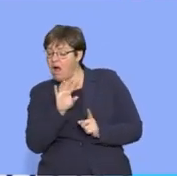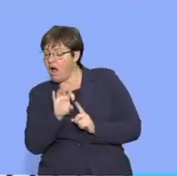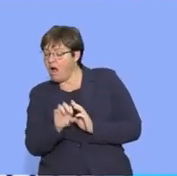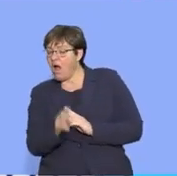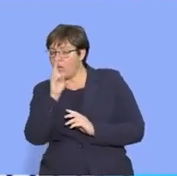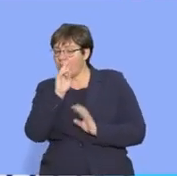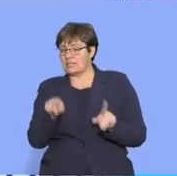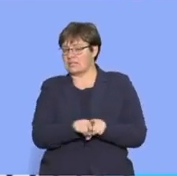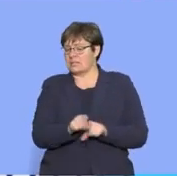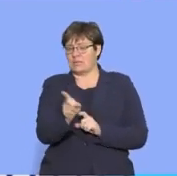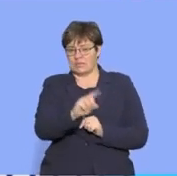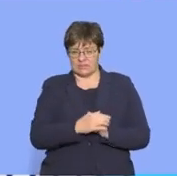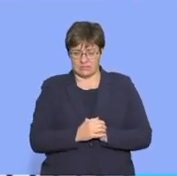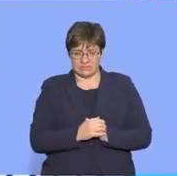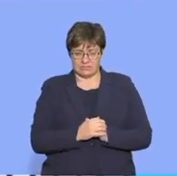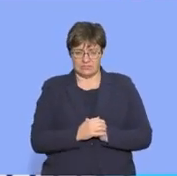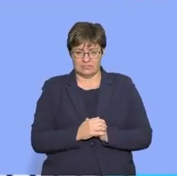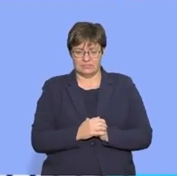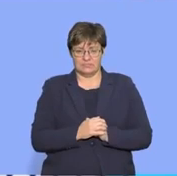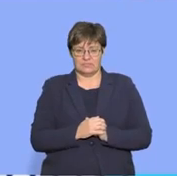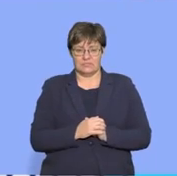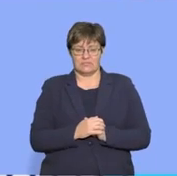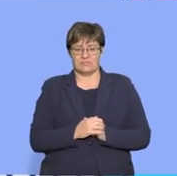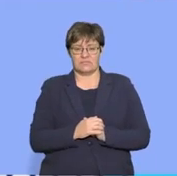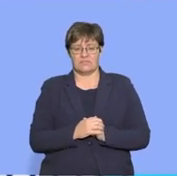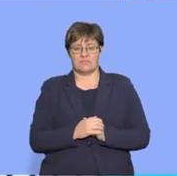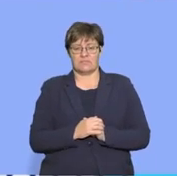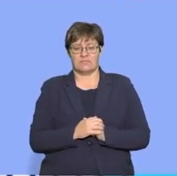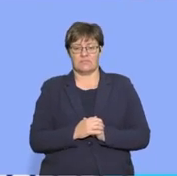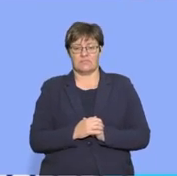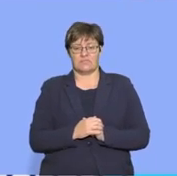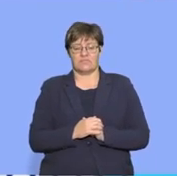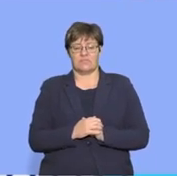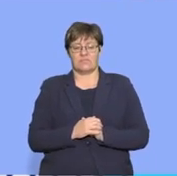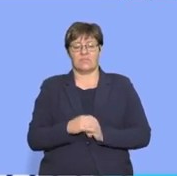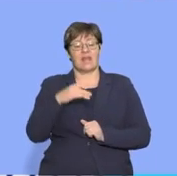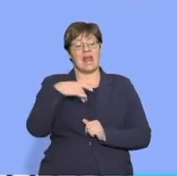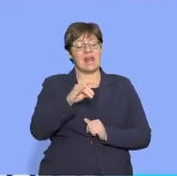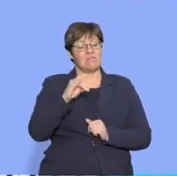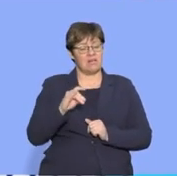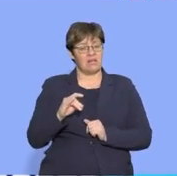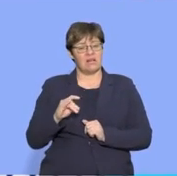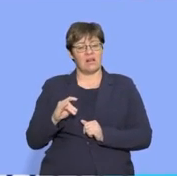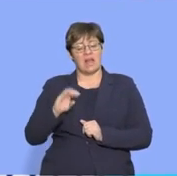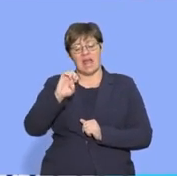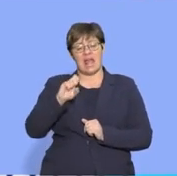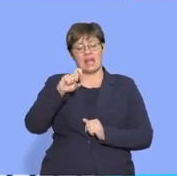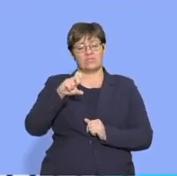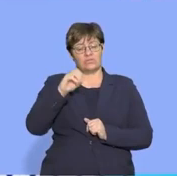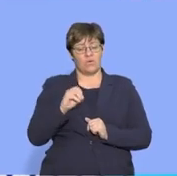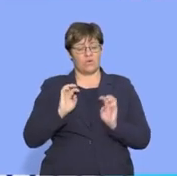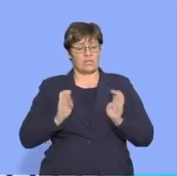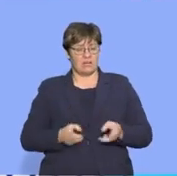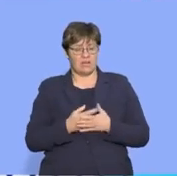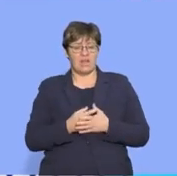we do have an idea of what some of the soft-bodied organisms looked like. The next one,